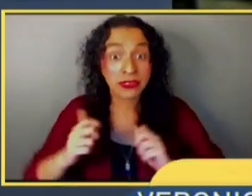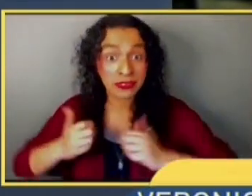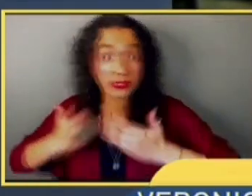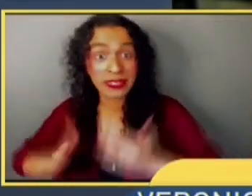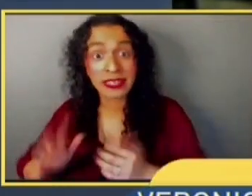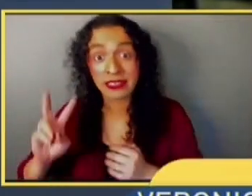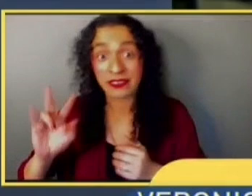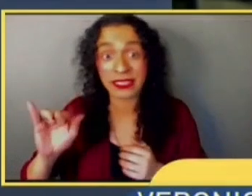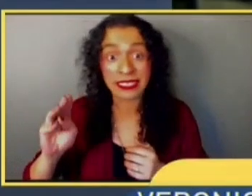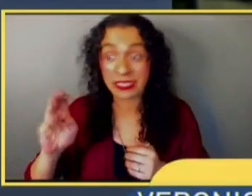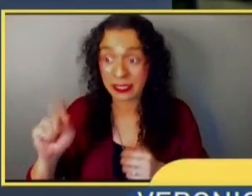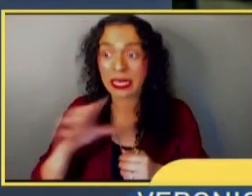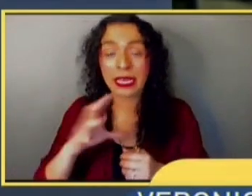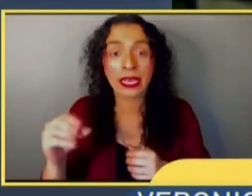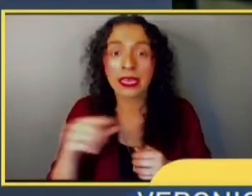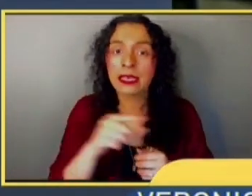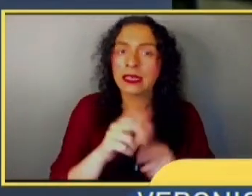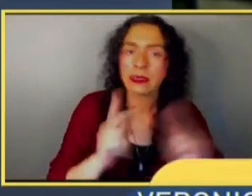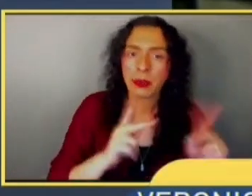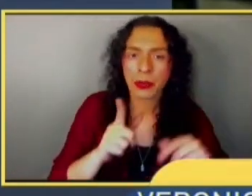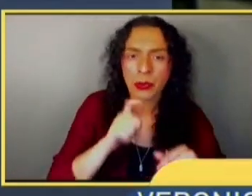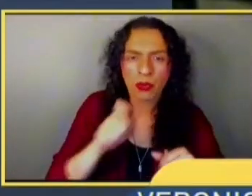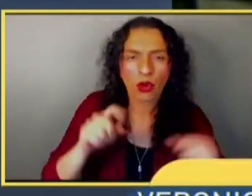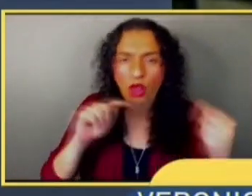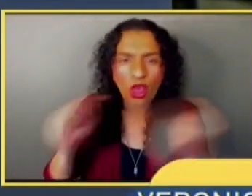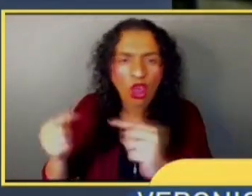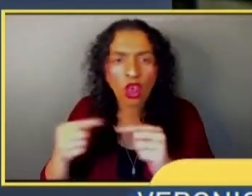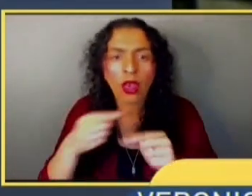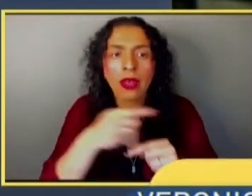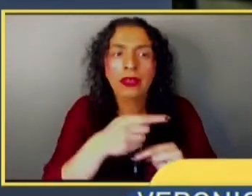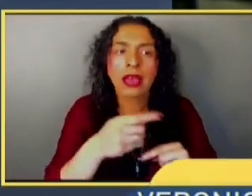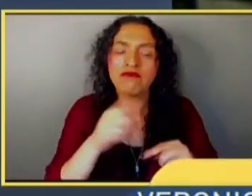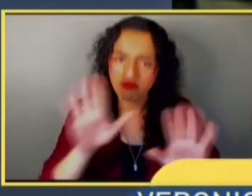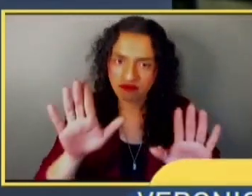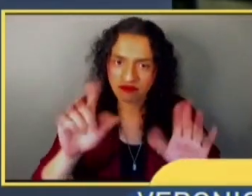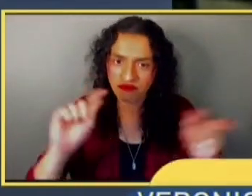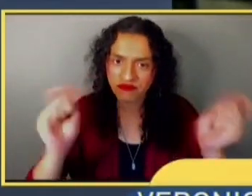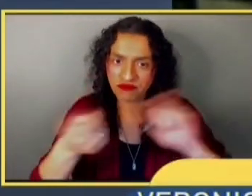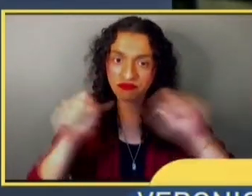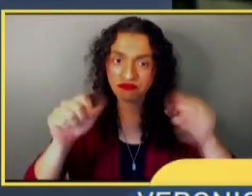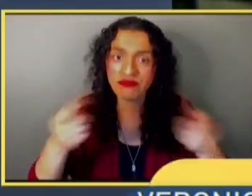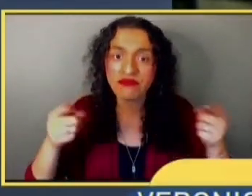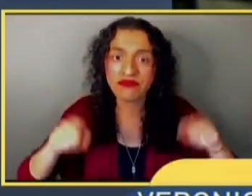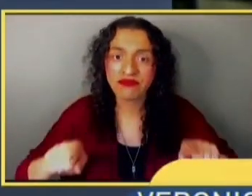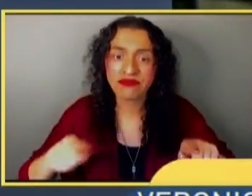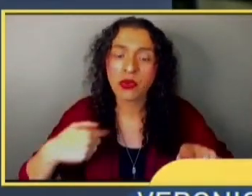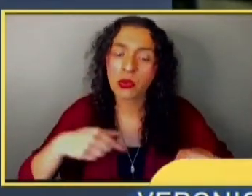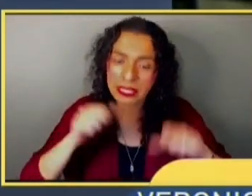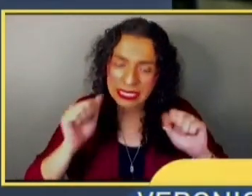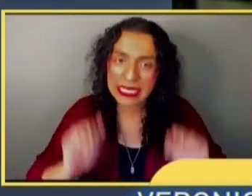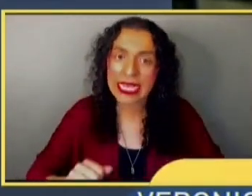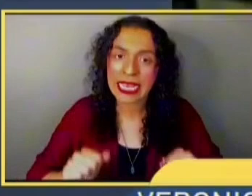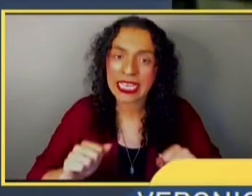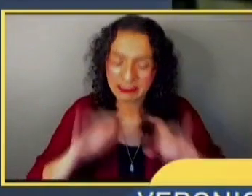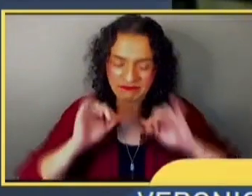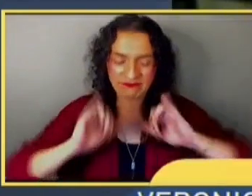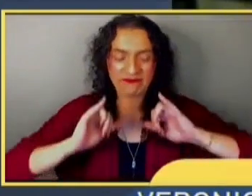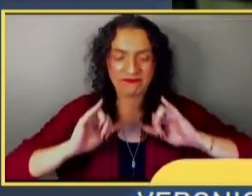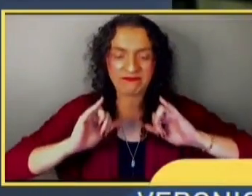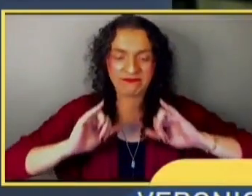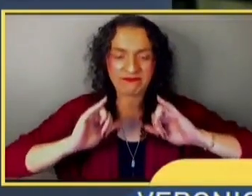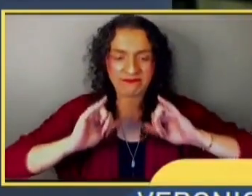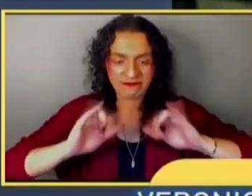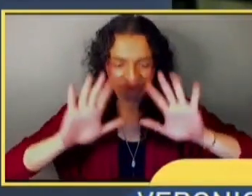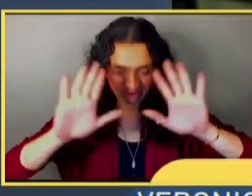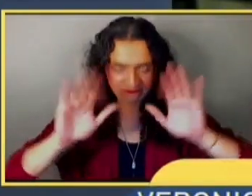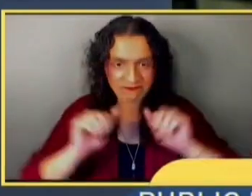hold to the concept that people are capable of changing and to reconcile ourselves with what we've done. That is all I have to say.